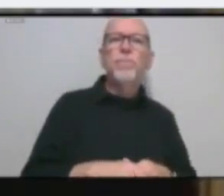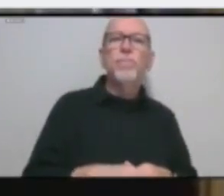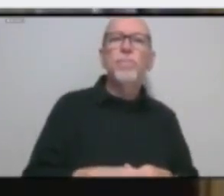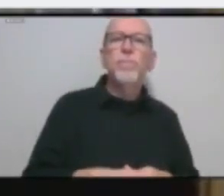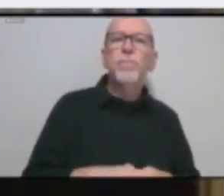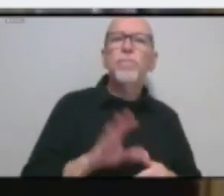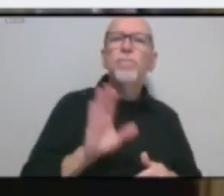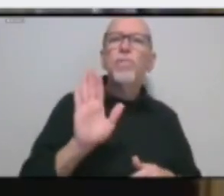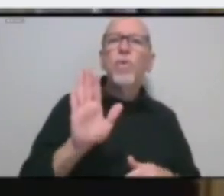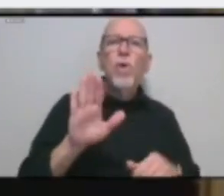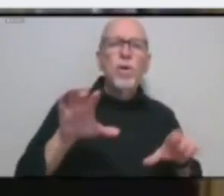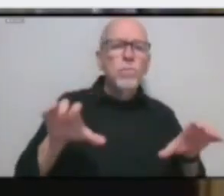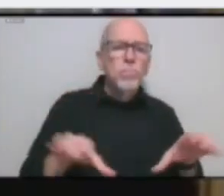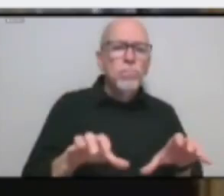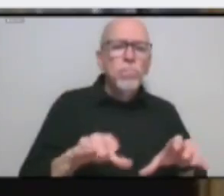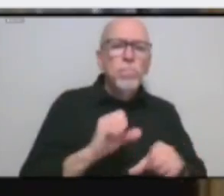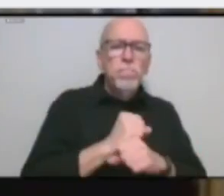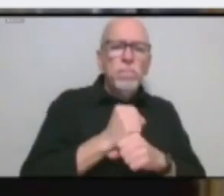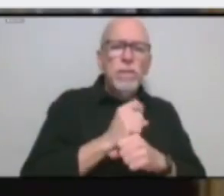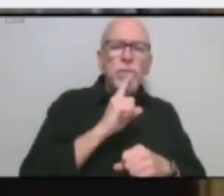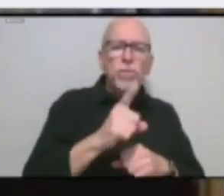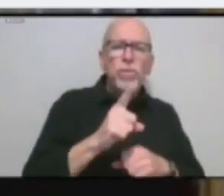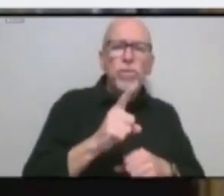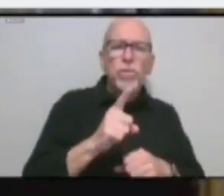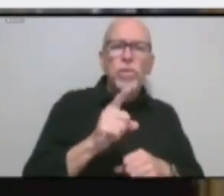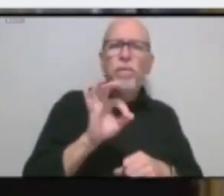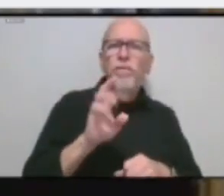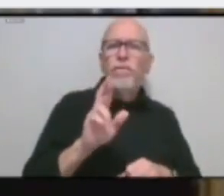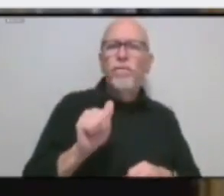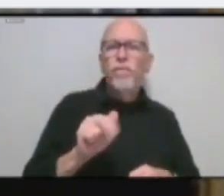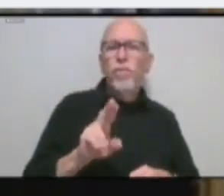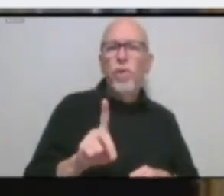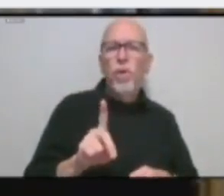your efforts to make sure that fraud isn't